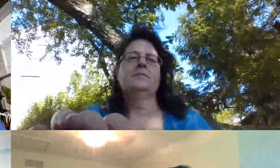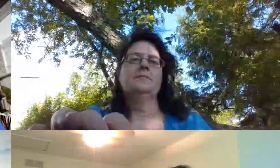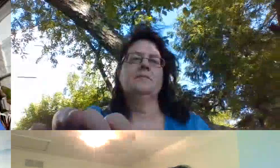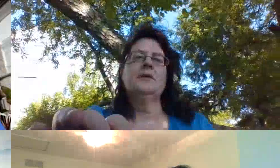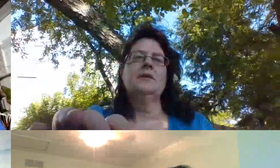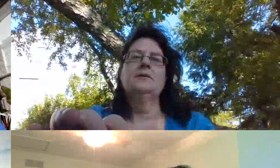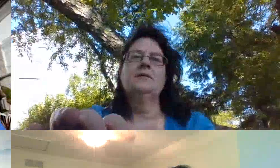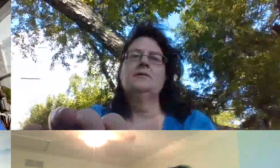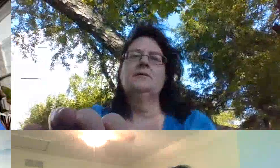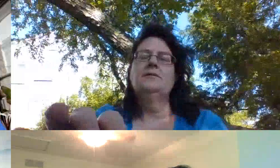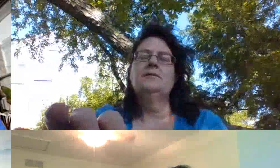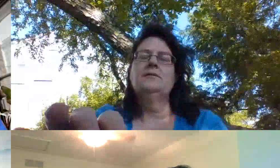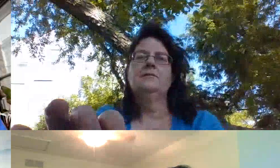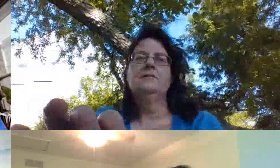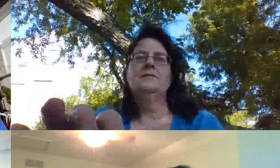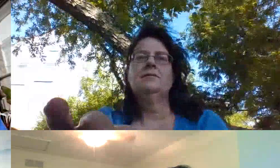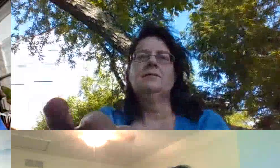that.